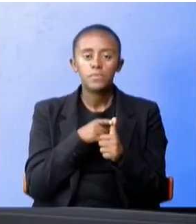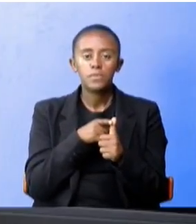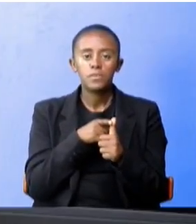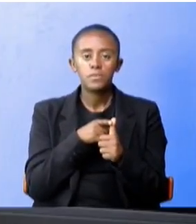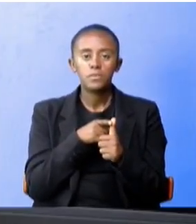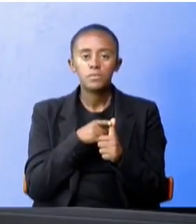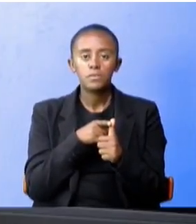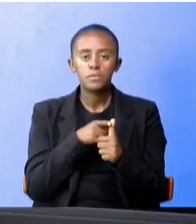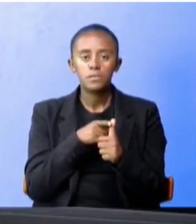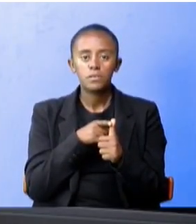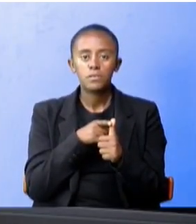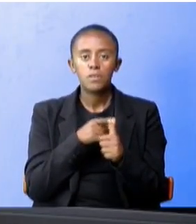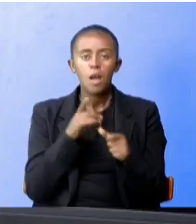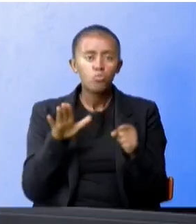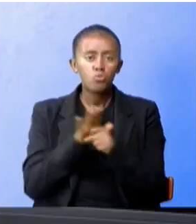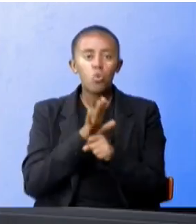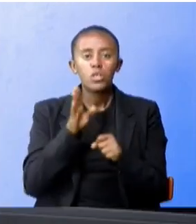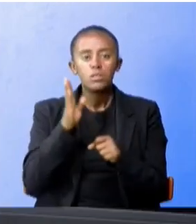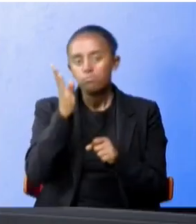absolute